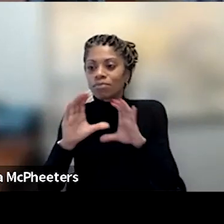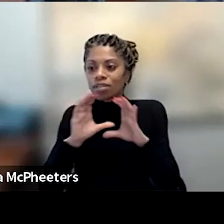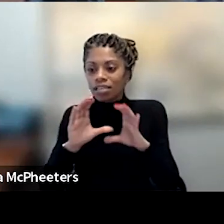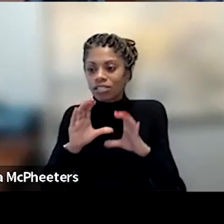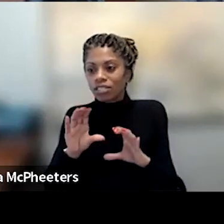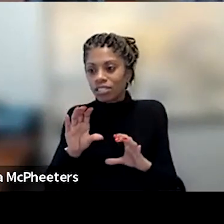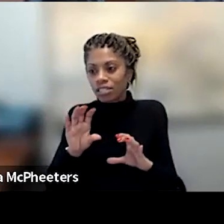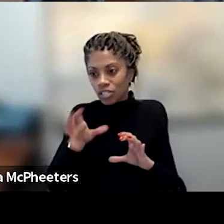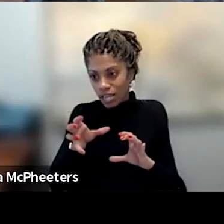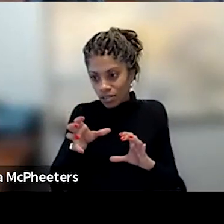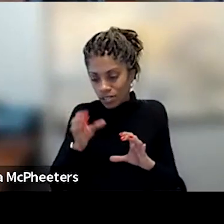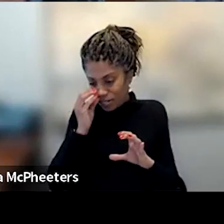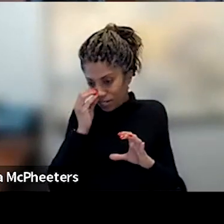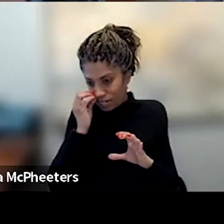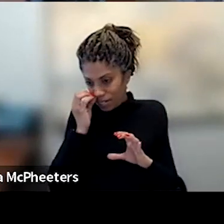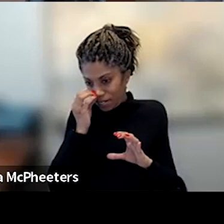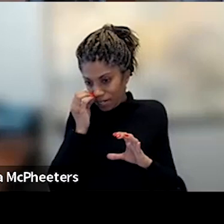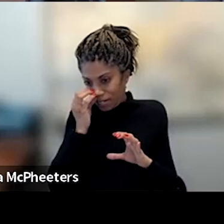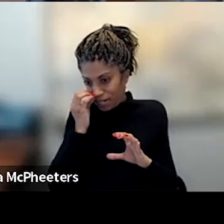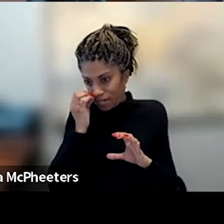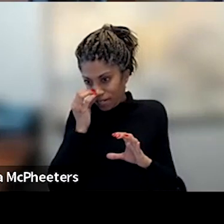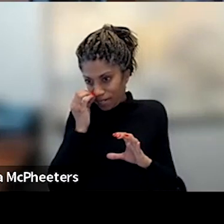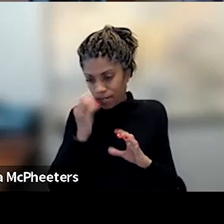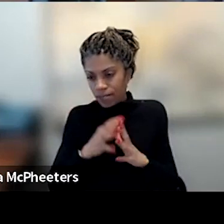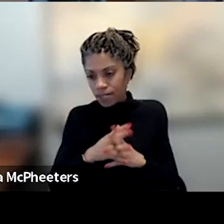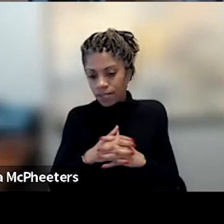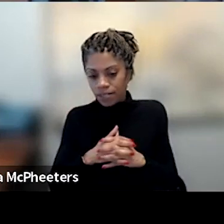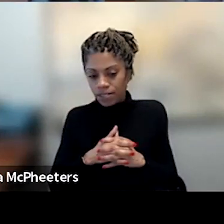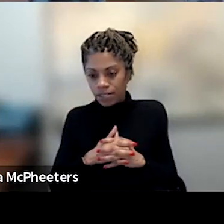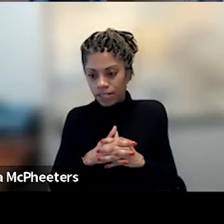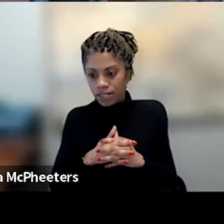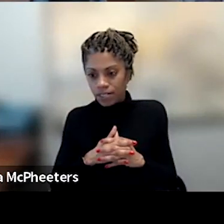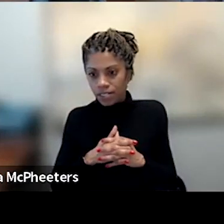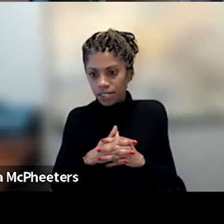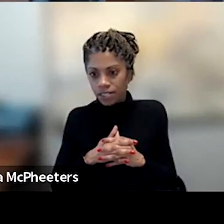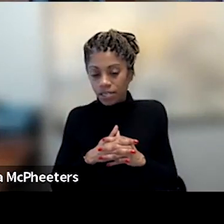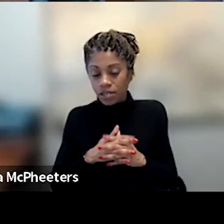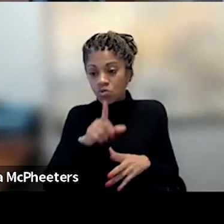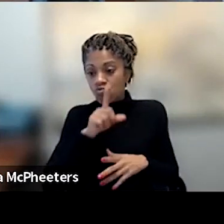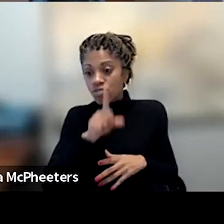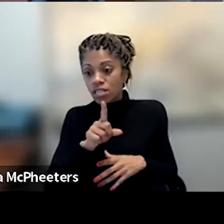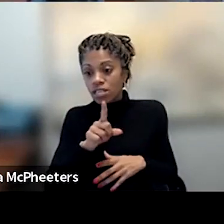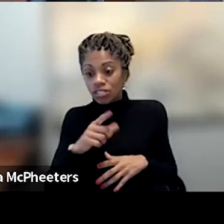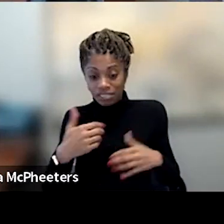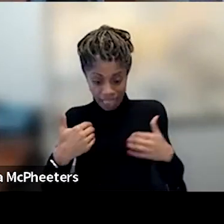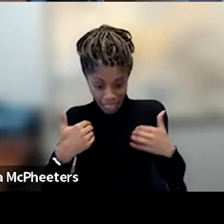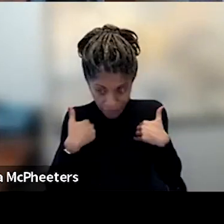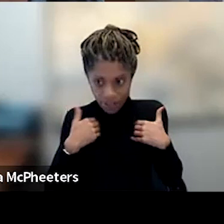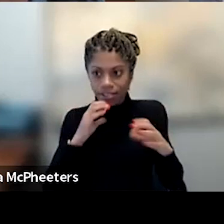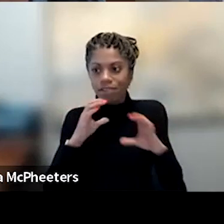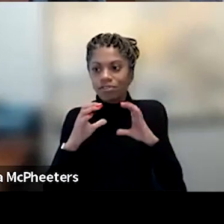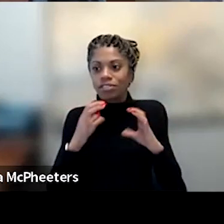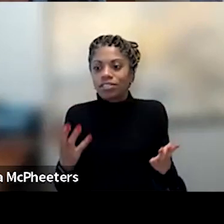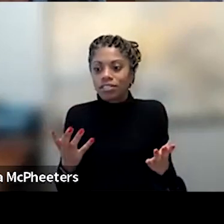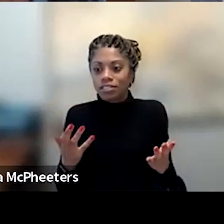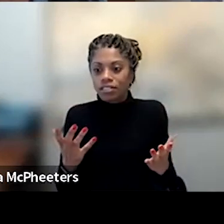been doing a pretty good job of that is having the conversations, simply starting with the conversations. When we took